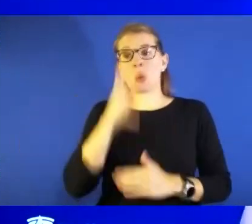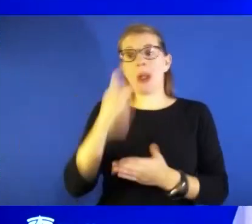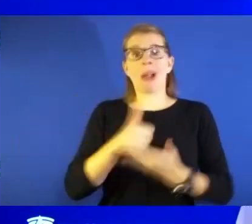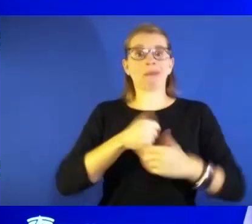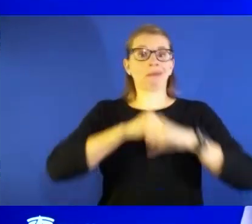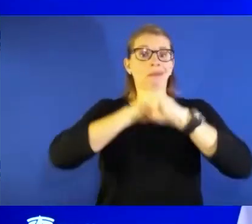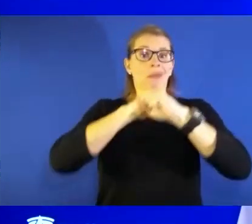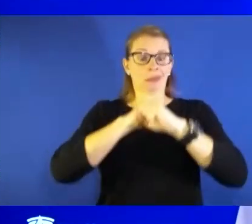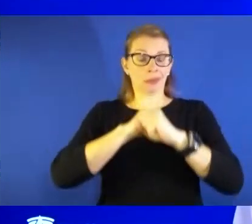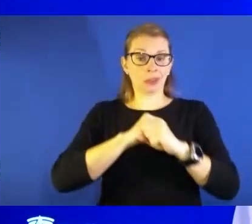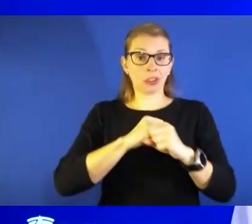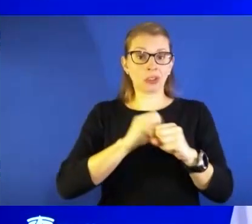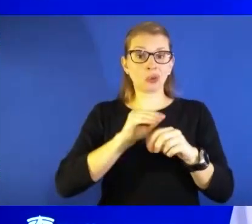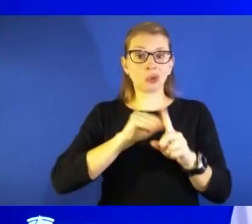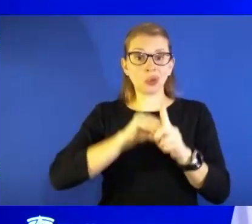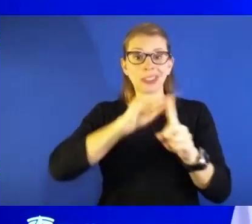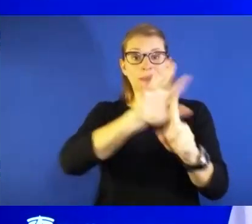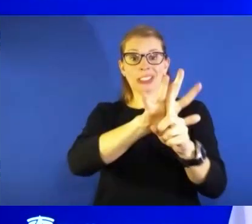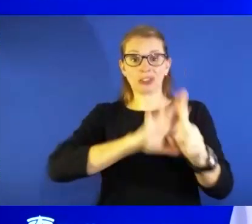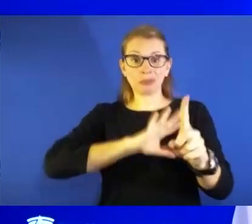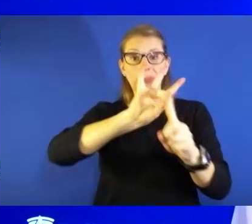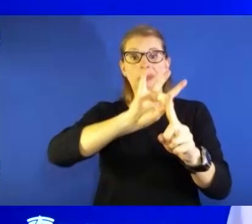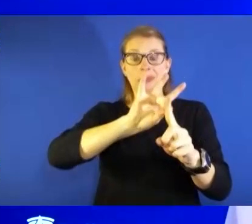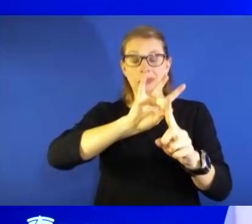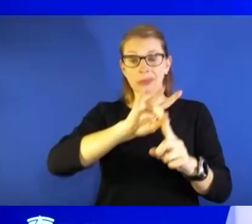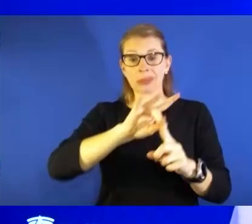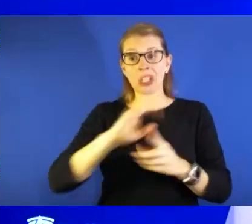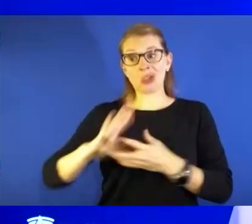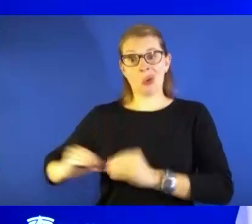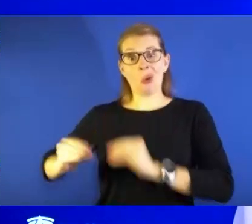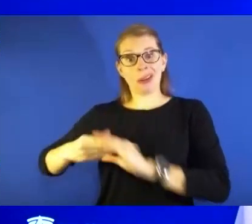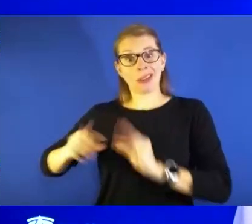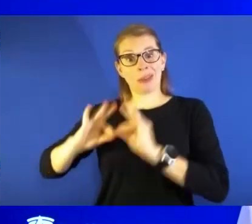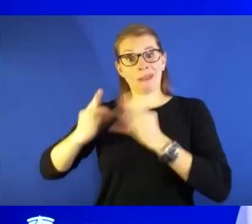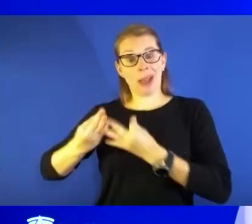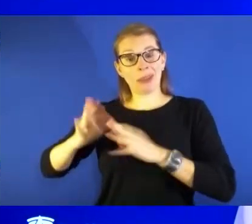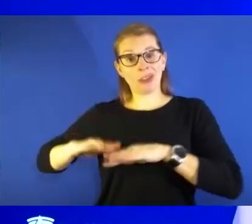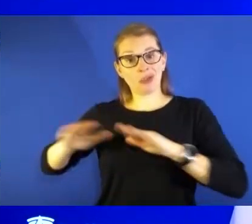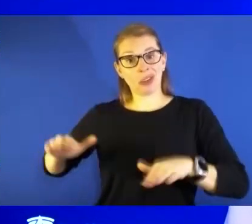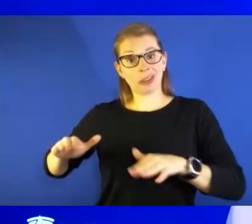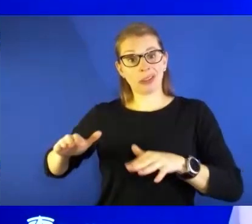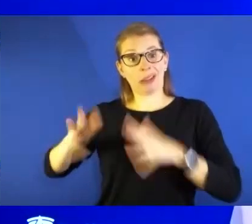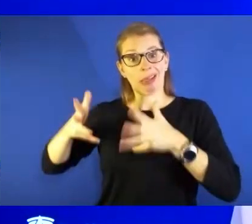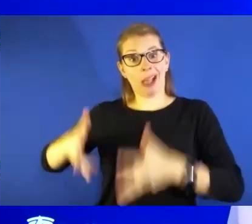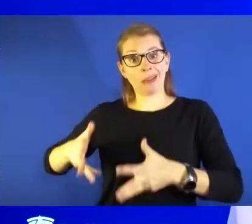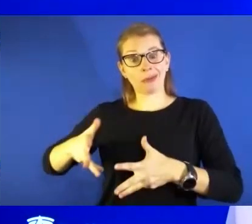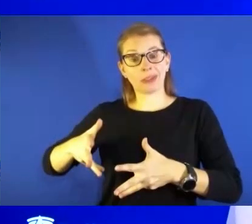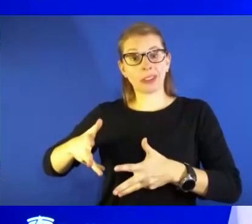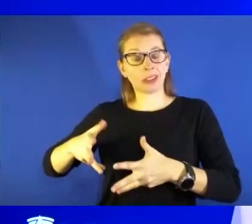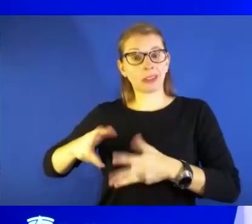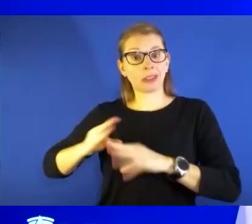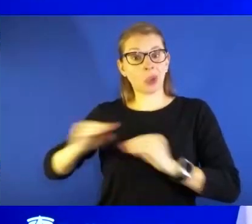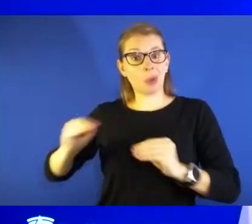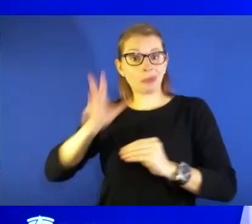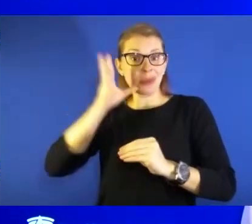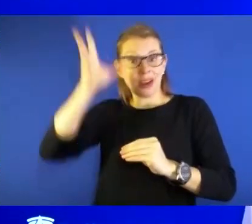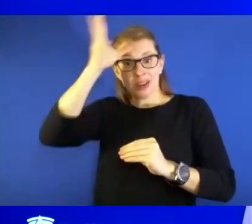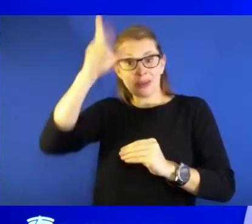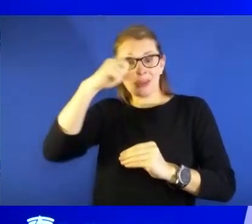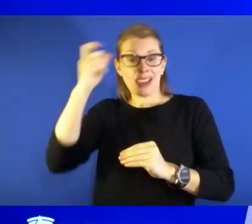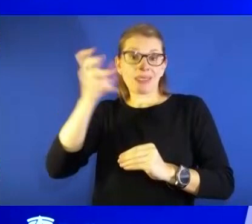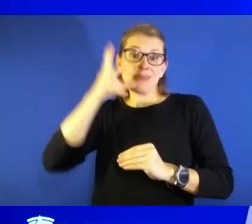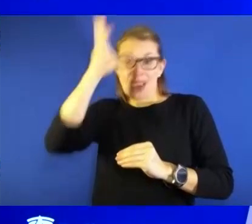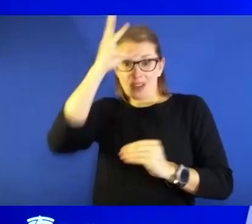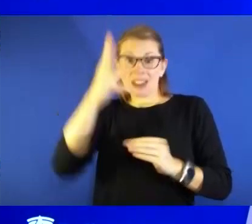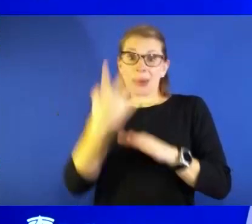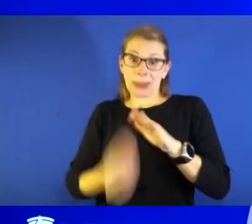all of those stories about the families and the children that have been left as orphans because the families have died. So I think this is one